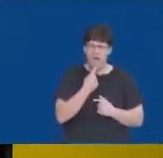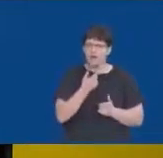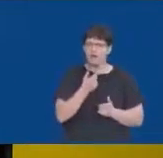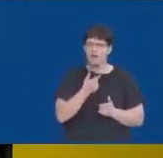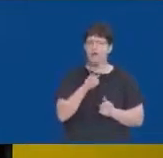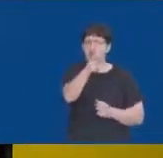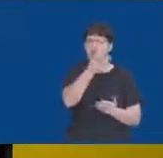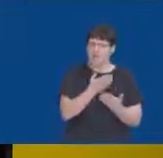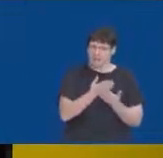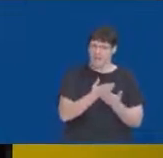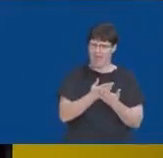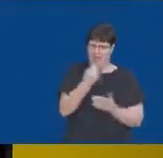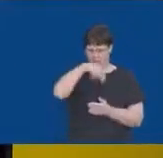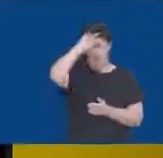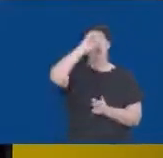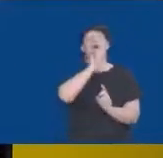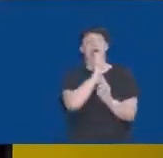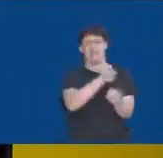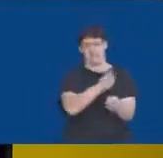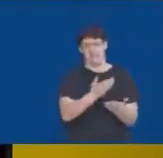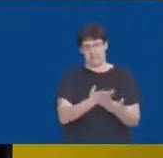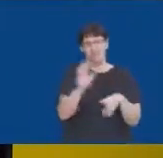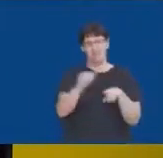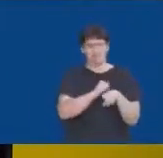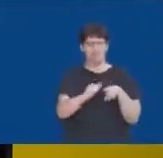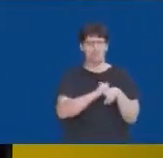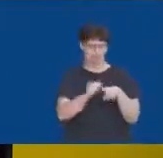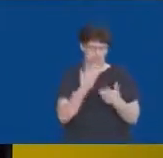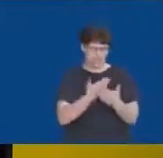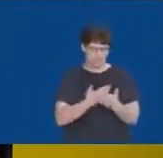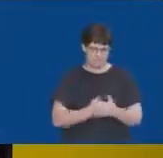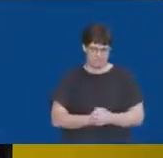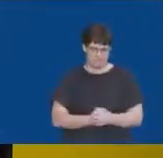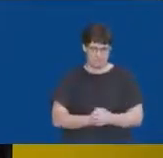you will be able to interpret it. So you can practice that.